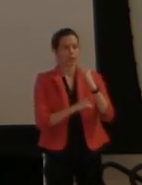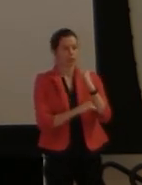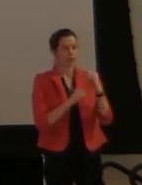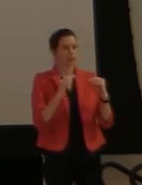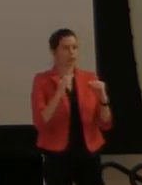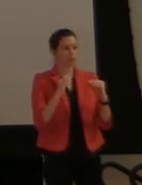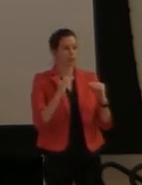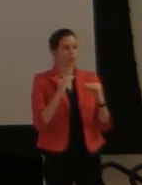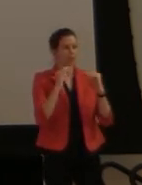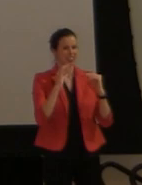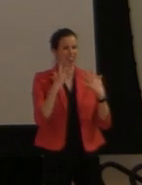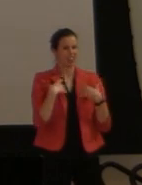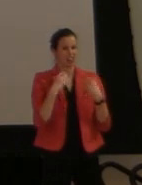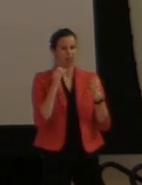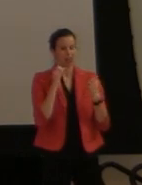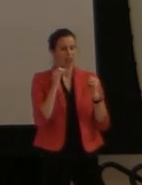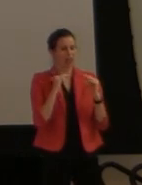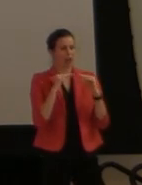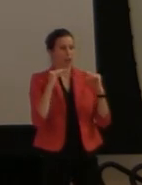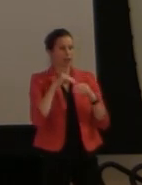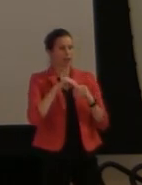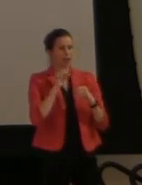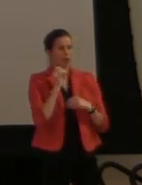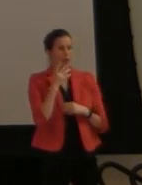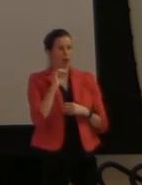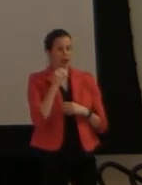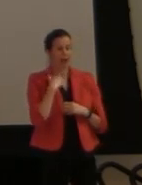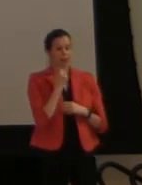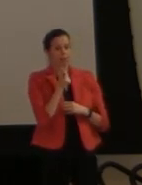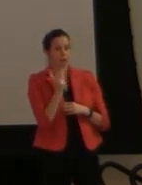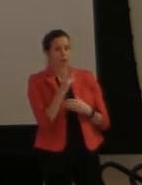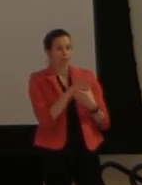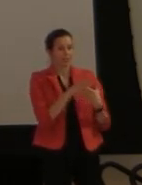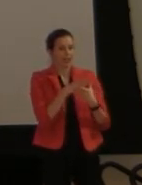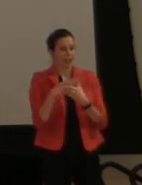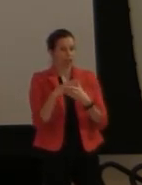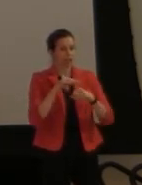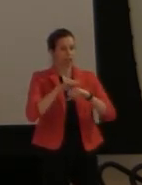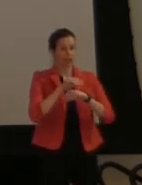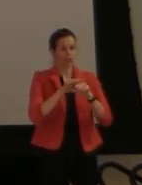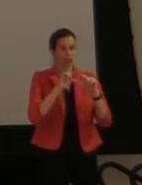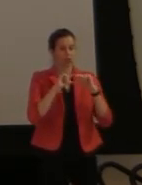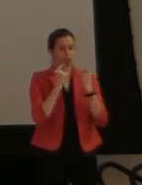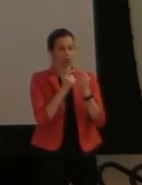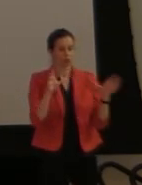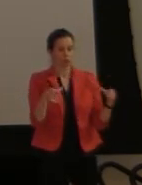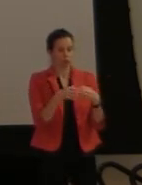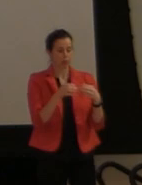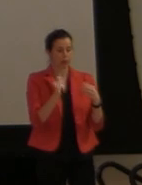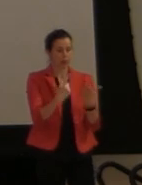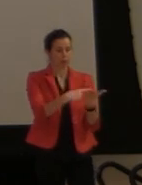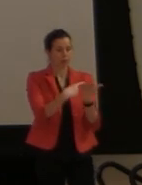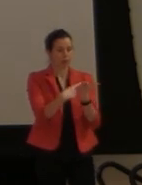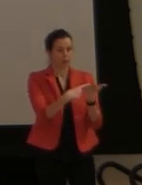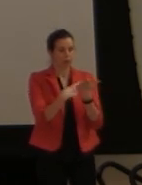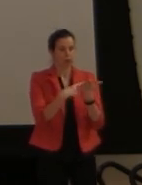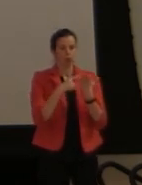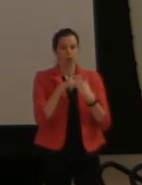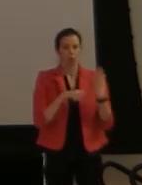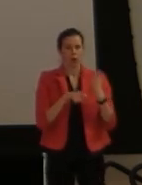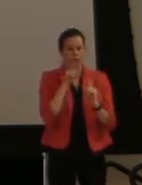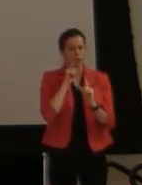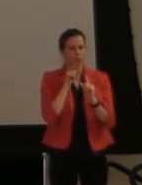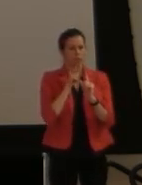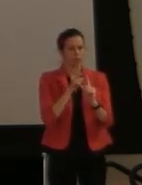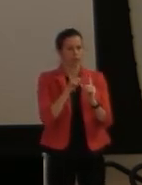in Ohio, we brought together a multi-sector advisory group to help to come to a consensus definition on what we